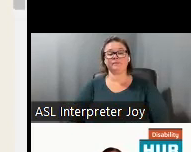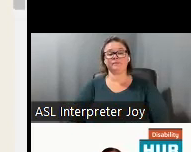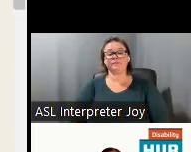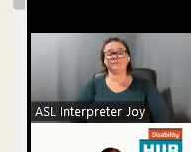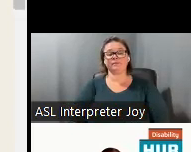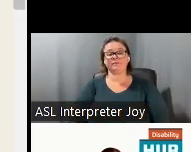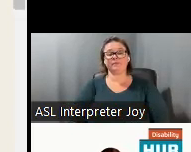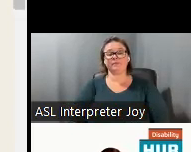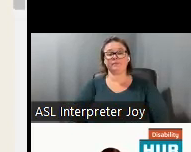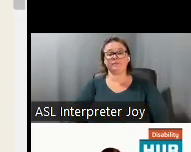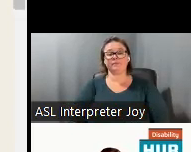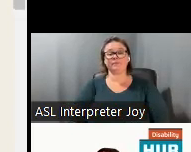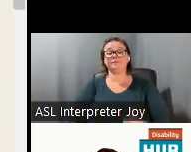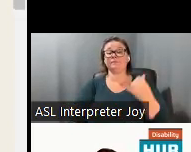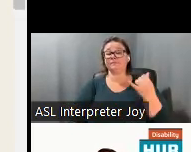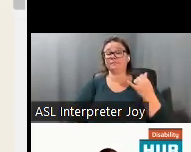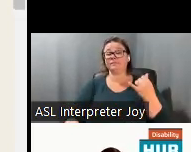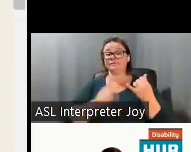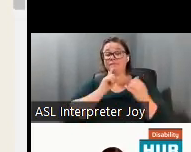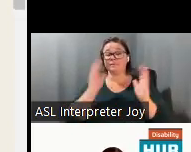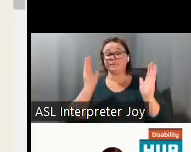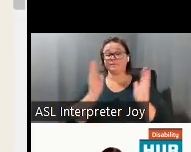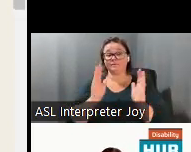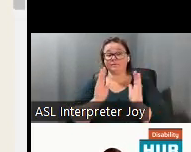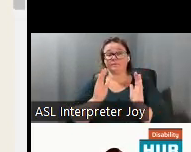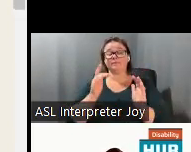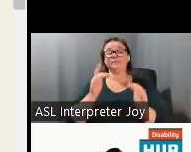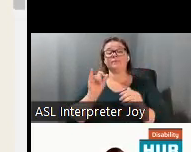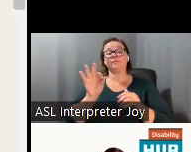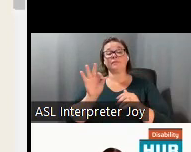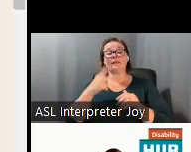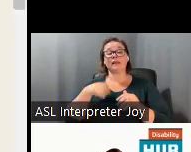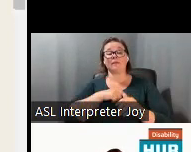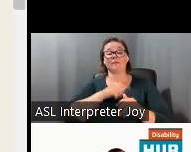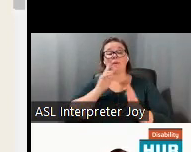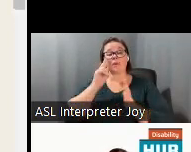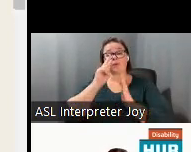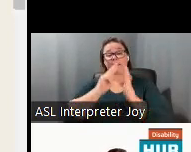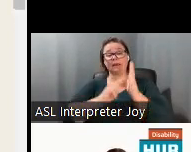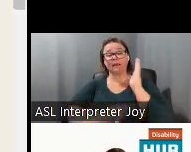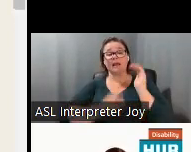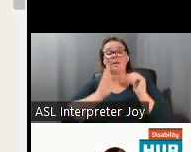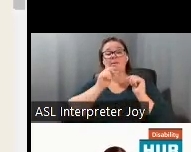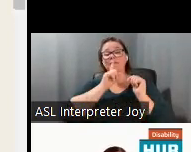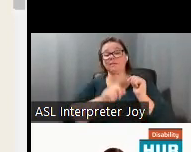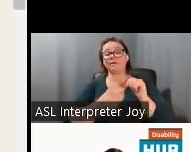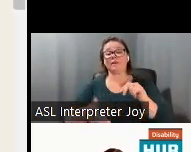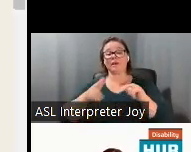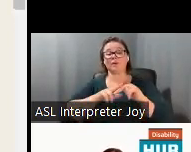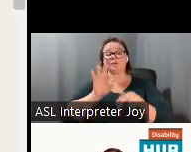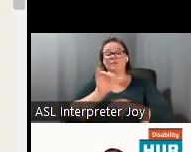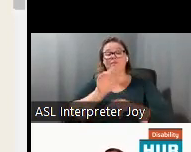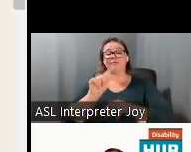And right now it's really small. If we were to read through this, I would definitely increase the font even